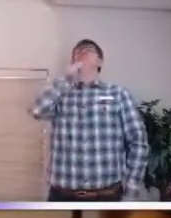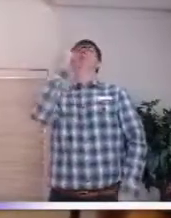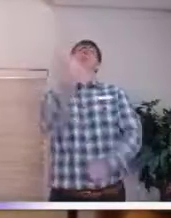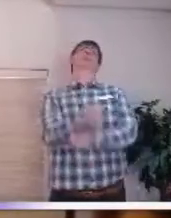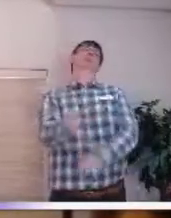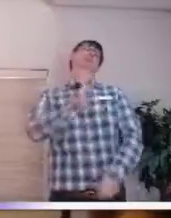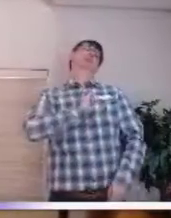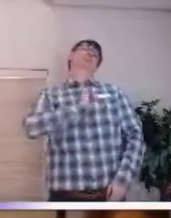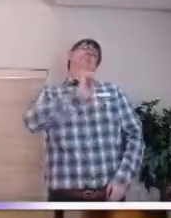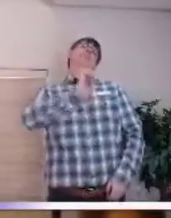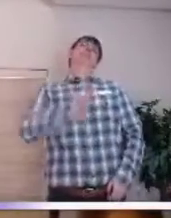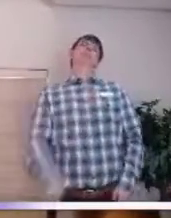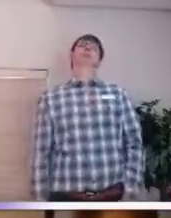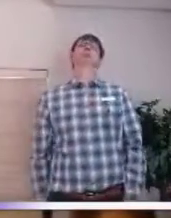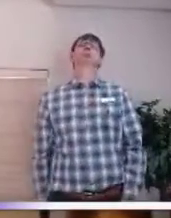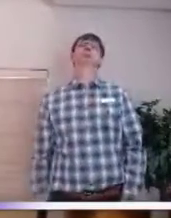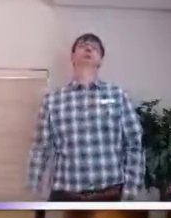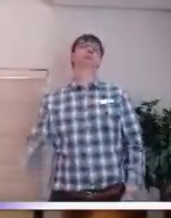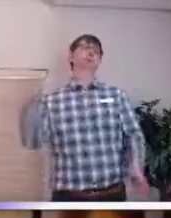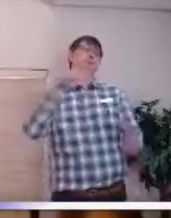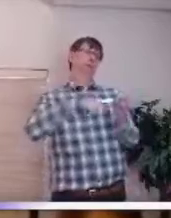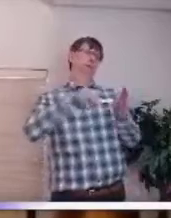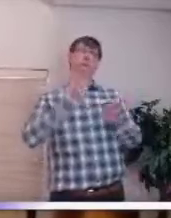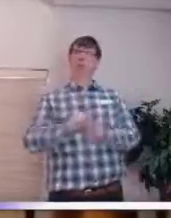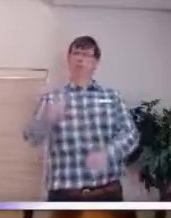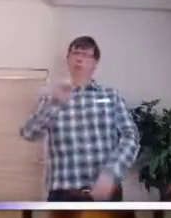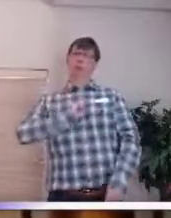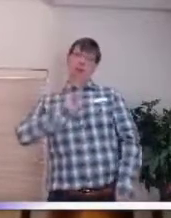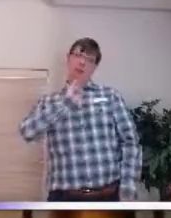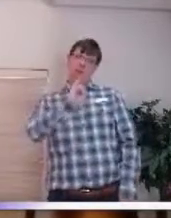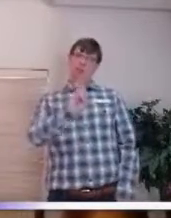am? This is who I am.